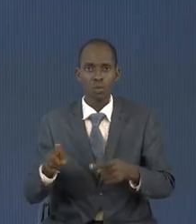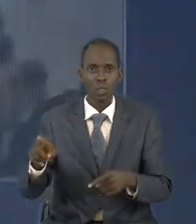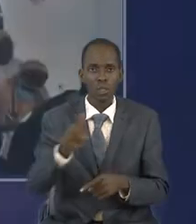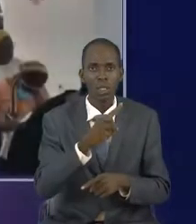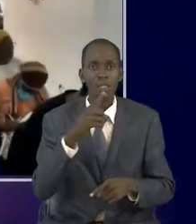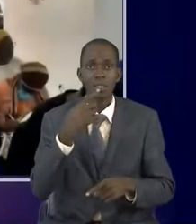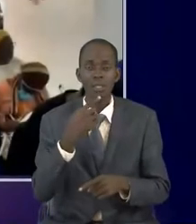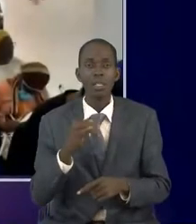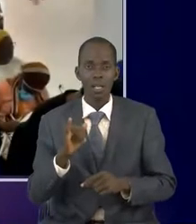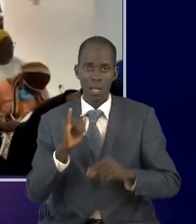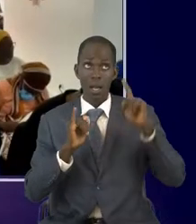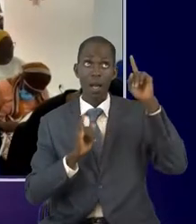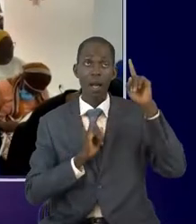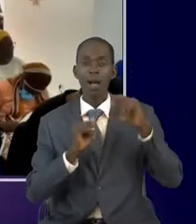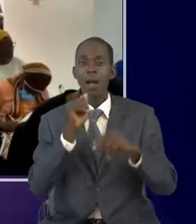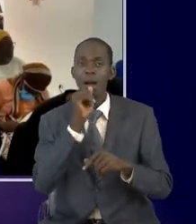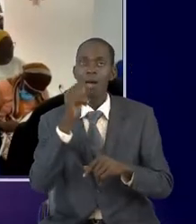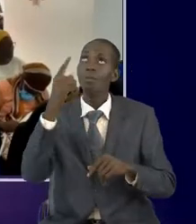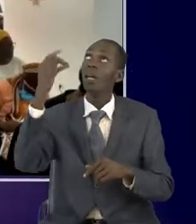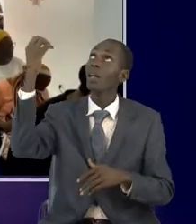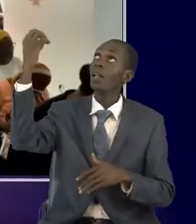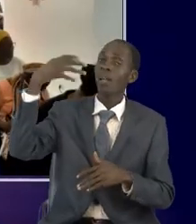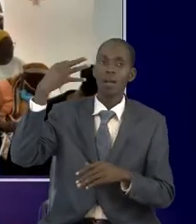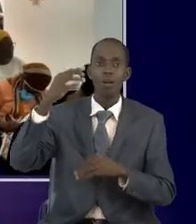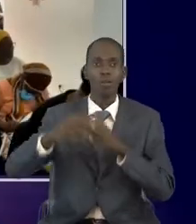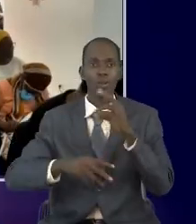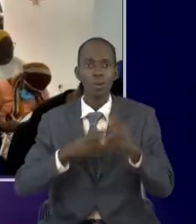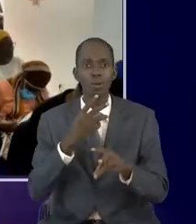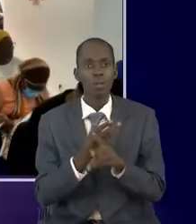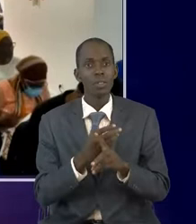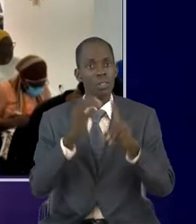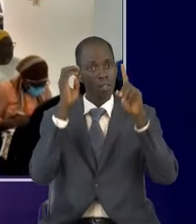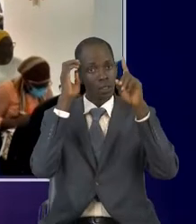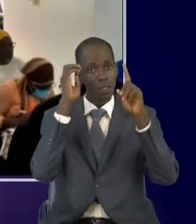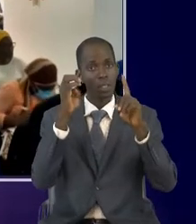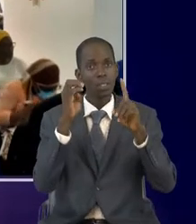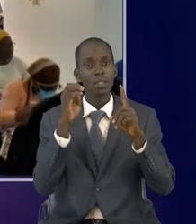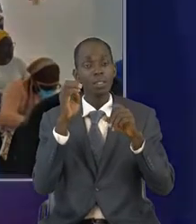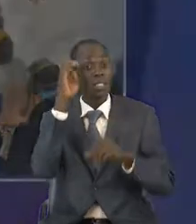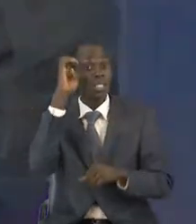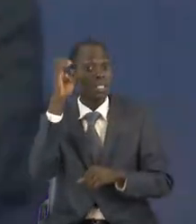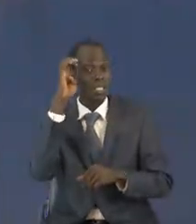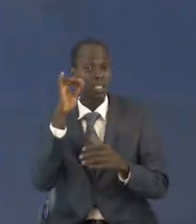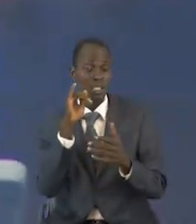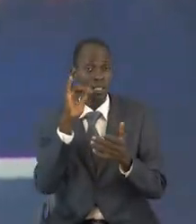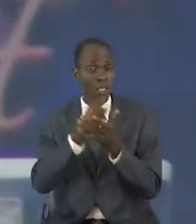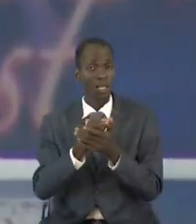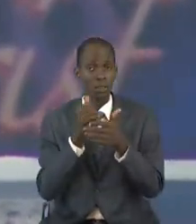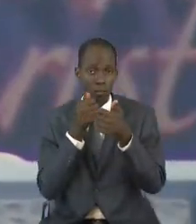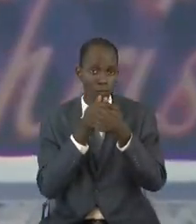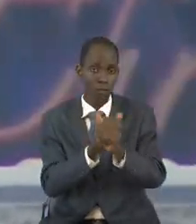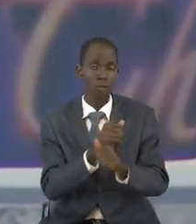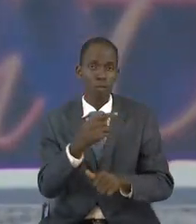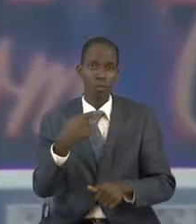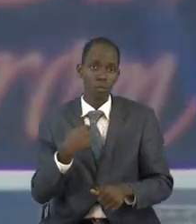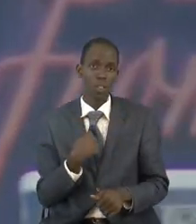am the light of the world. He that followeth me, this I will know them. He that followeth me,